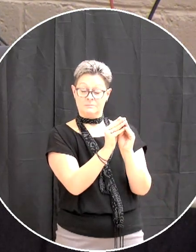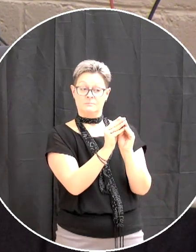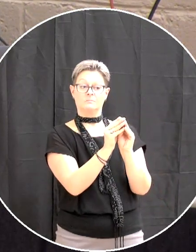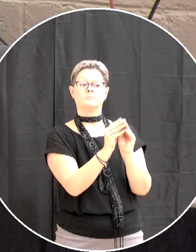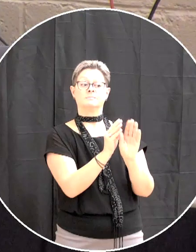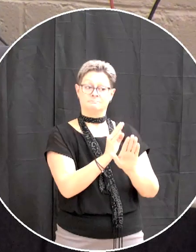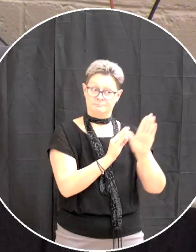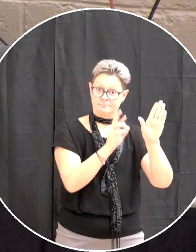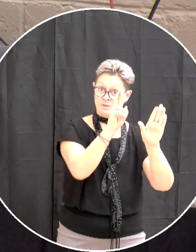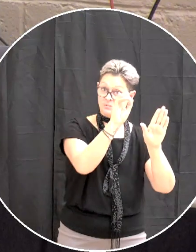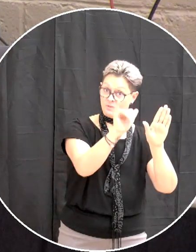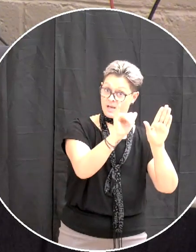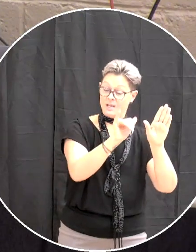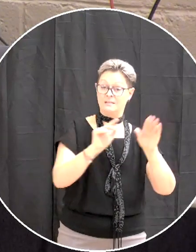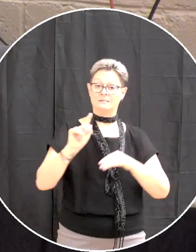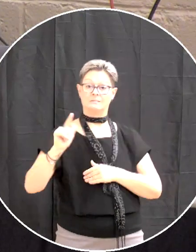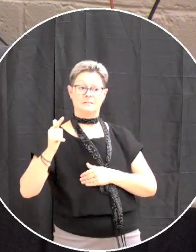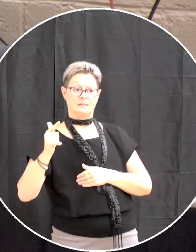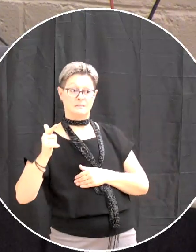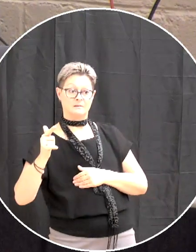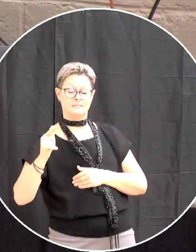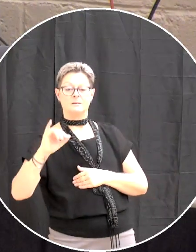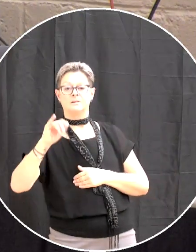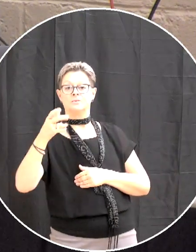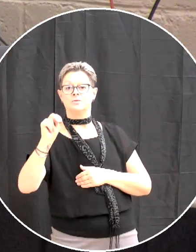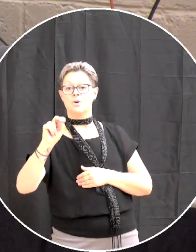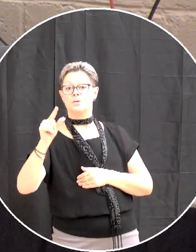Ray, seconded by John George.